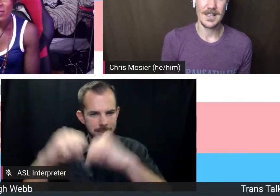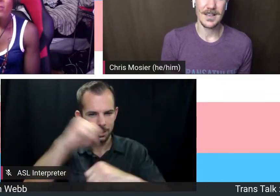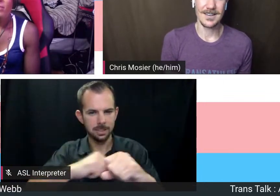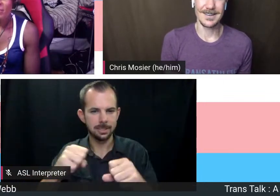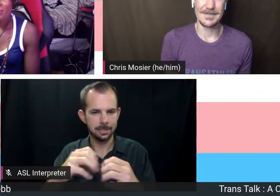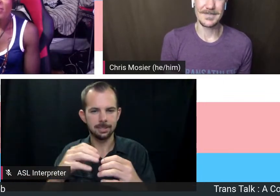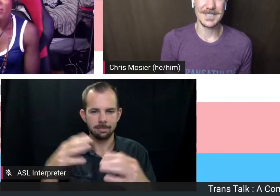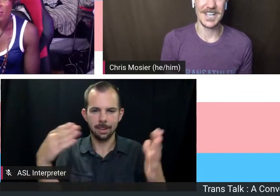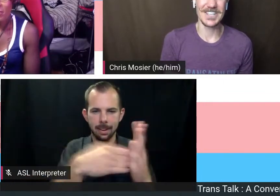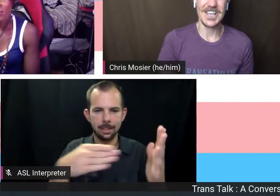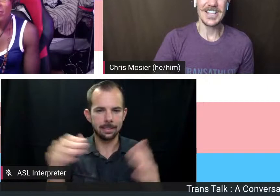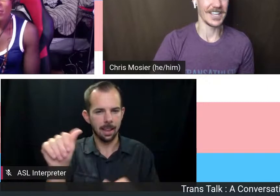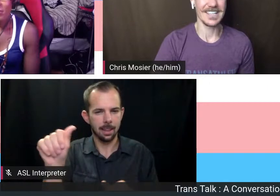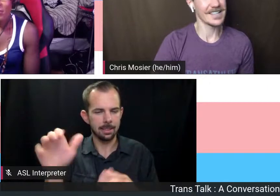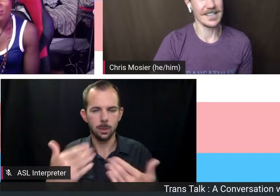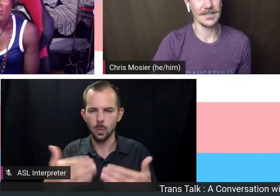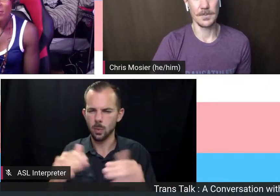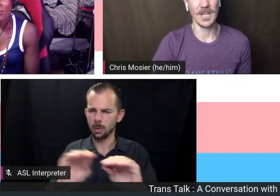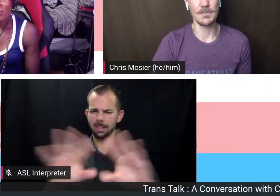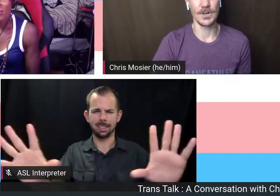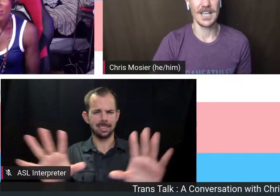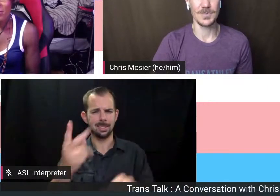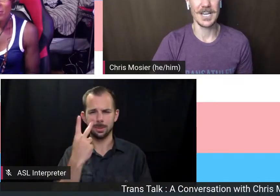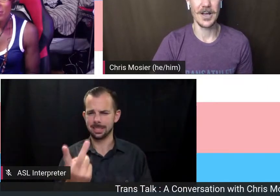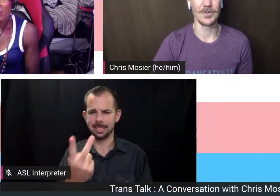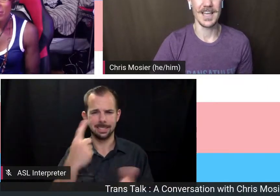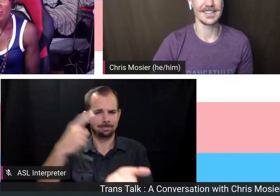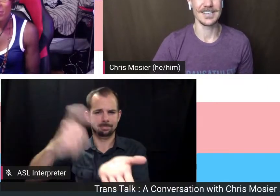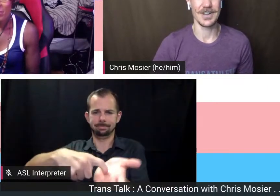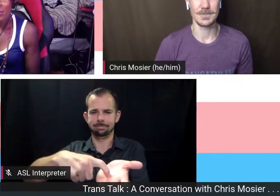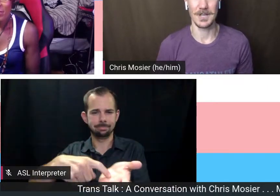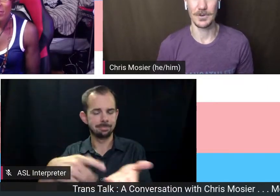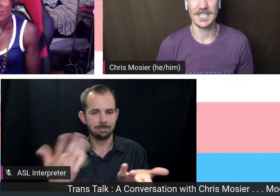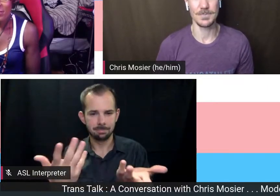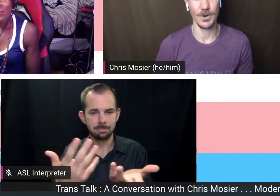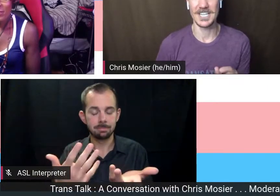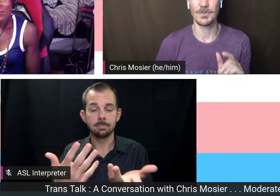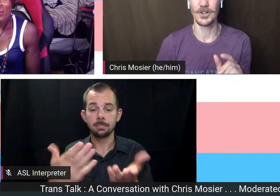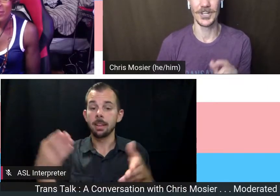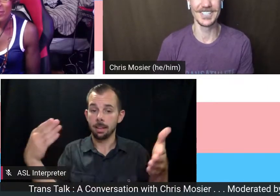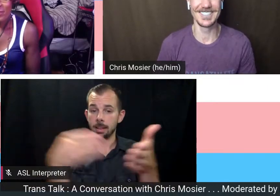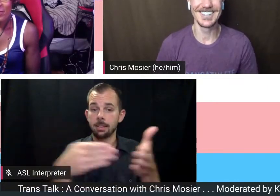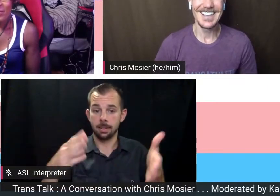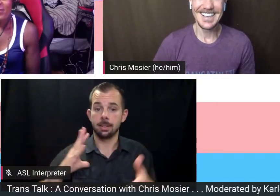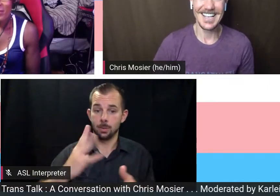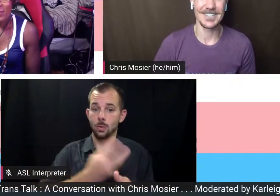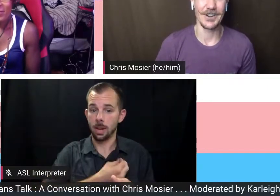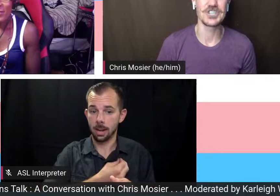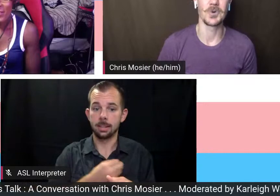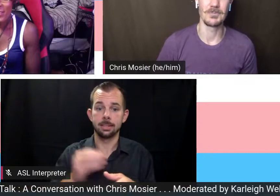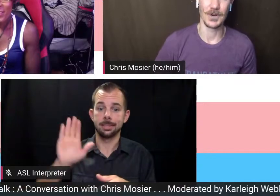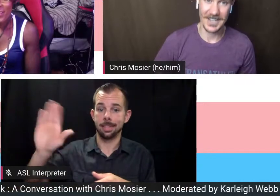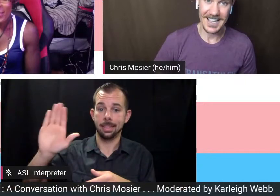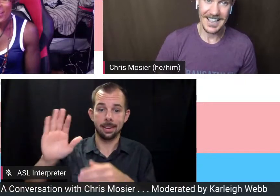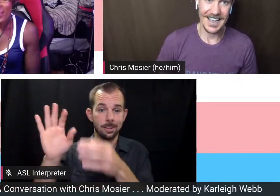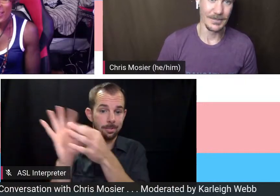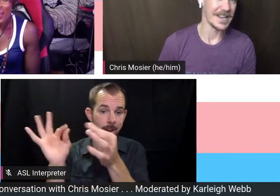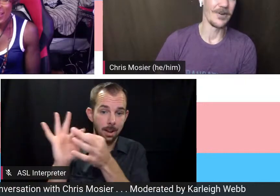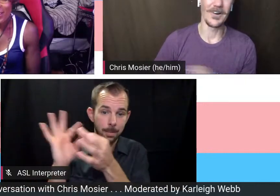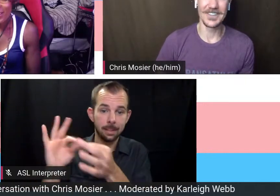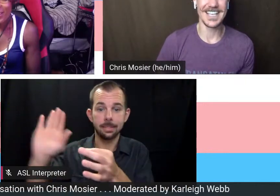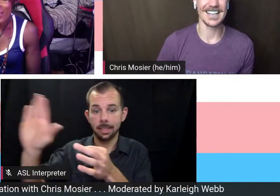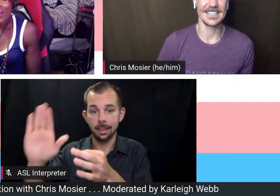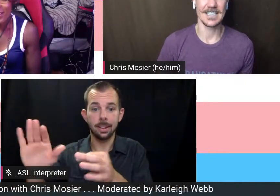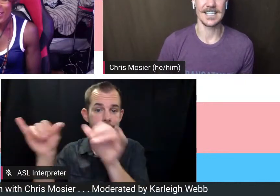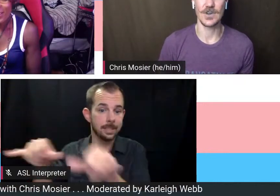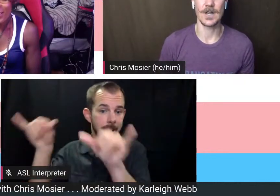me. So like the playbook, as we know, the anti-trans playbook is pretty small. It's a very short book, and we